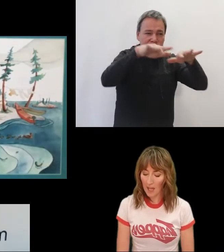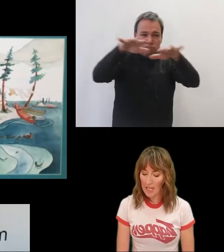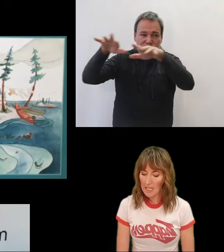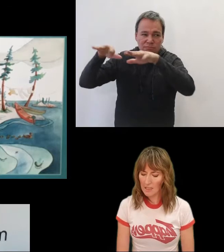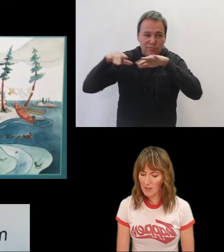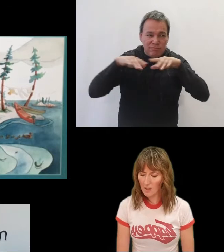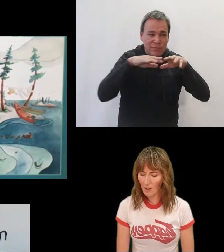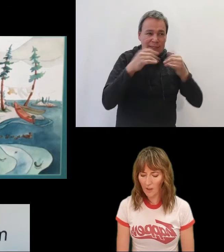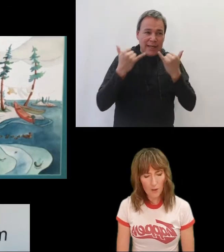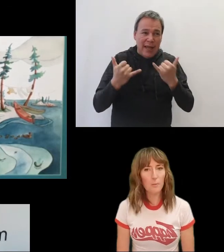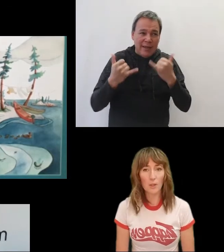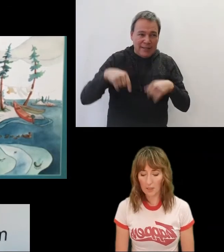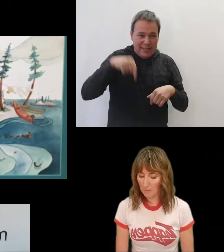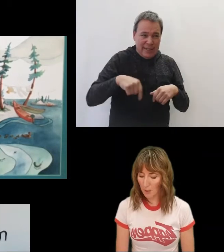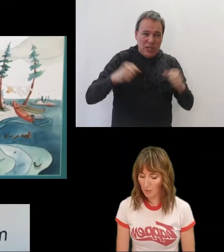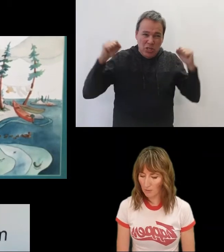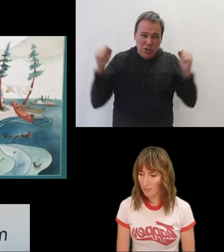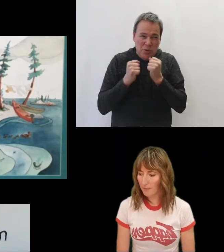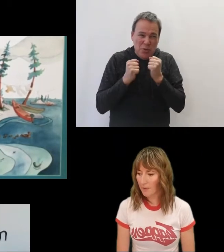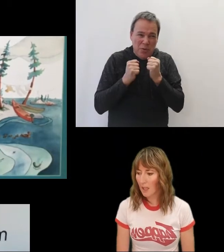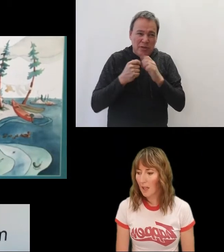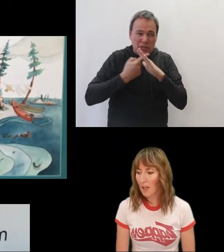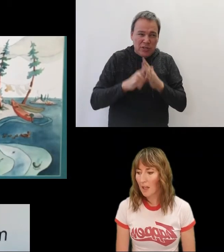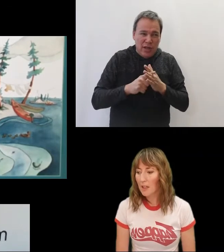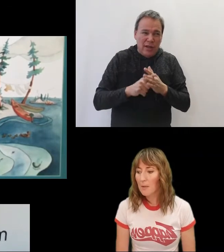July is the feather melting moon.